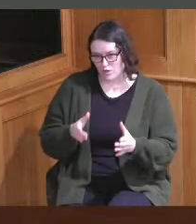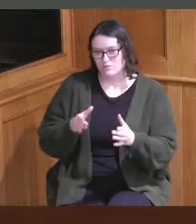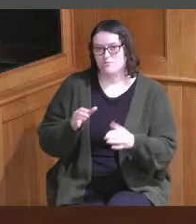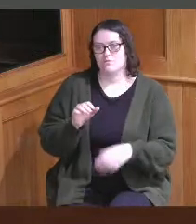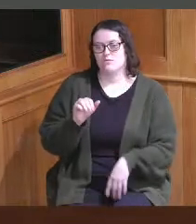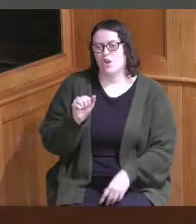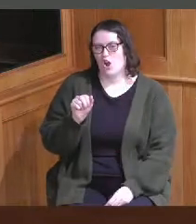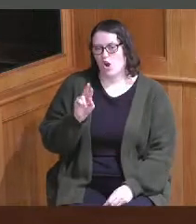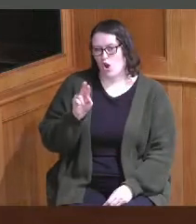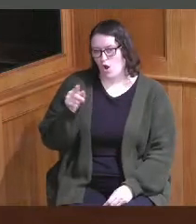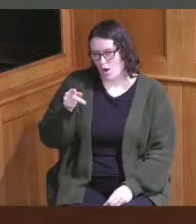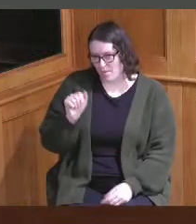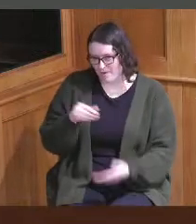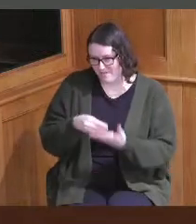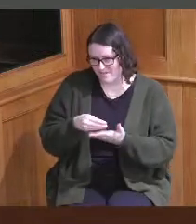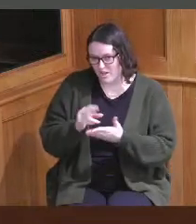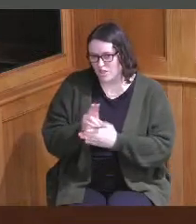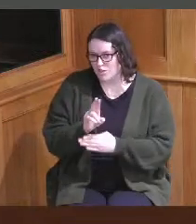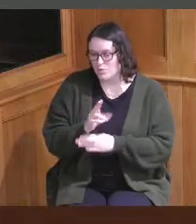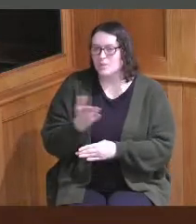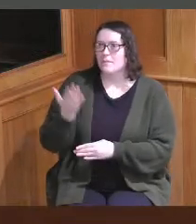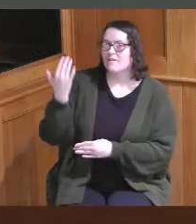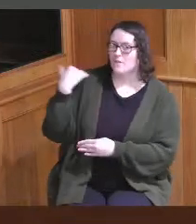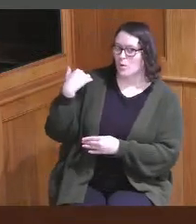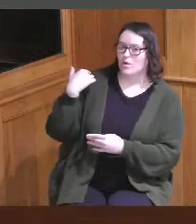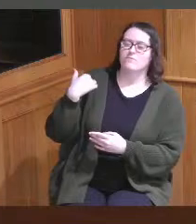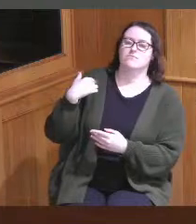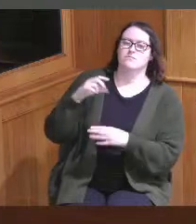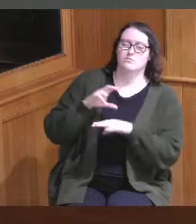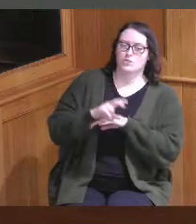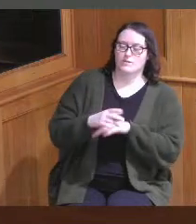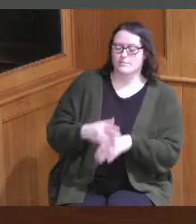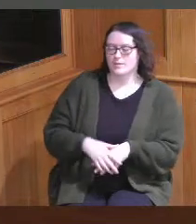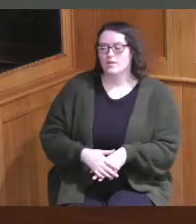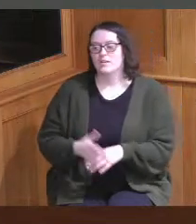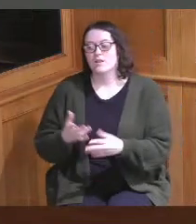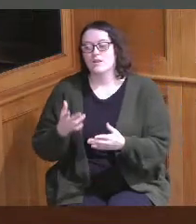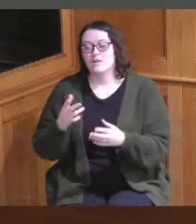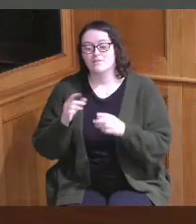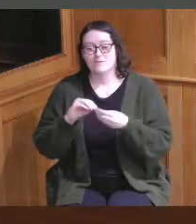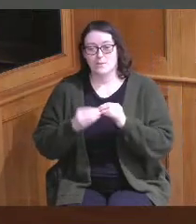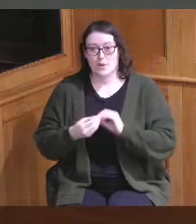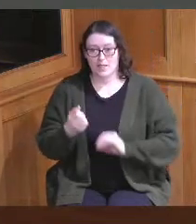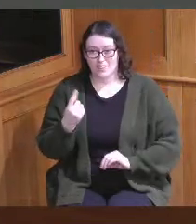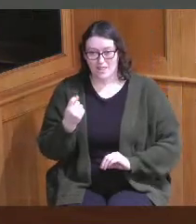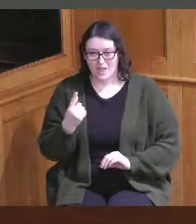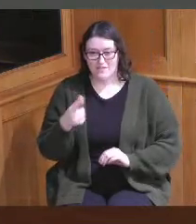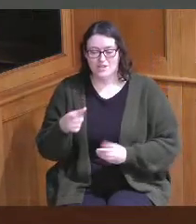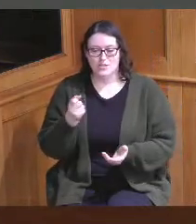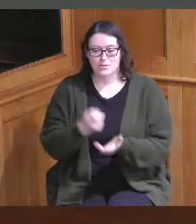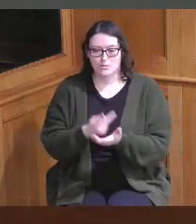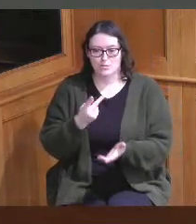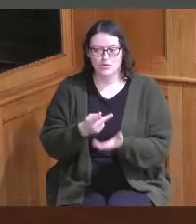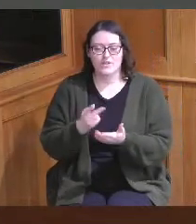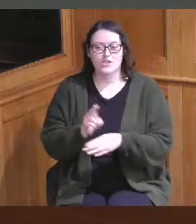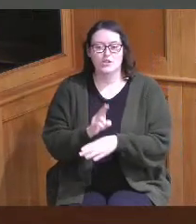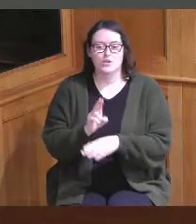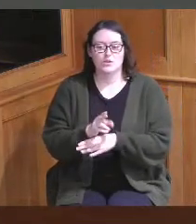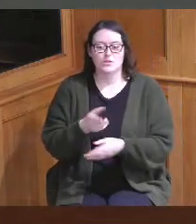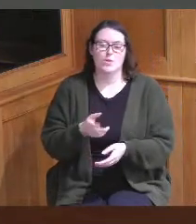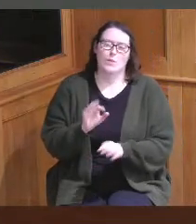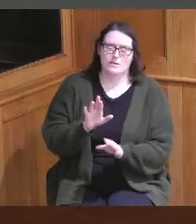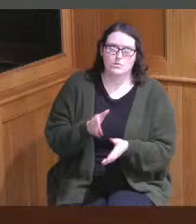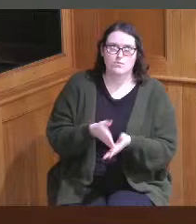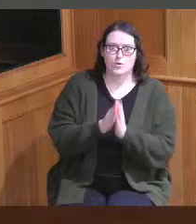funds previously designated by the board. Item number 11 is a resolution authorizing the use of, or requesting